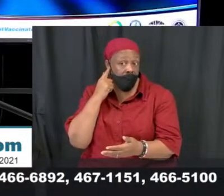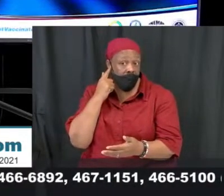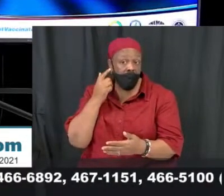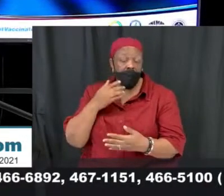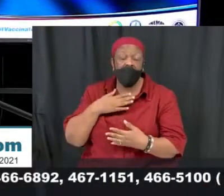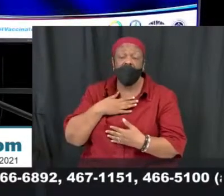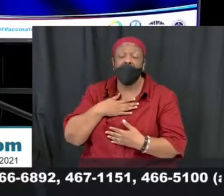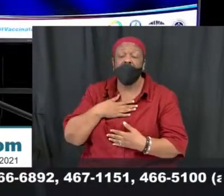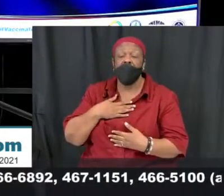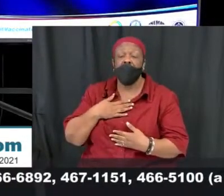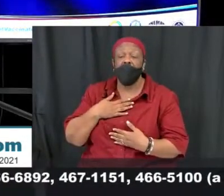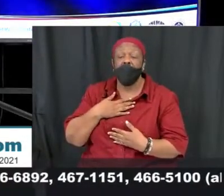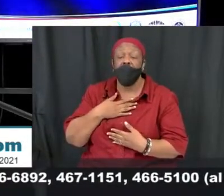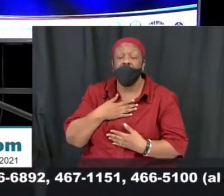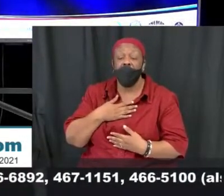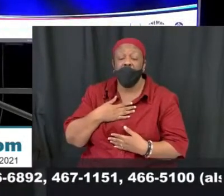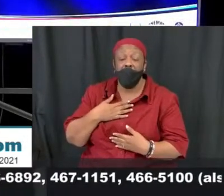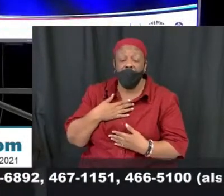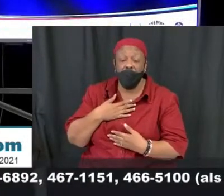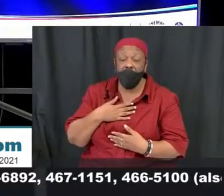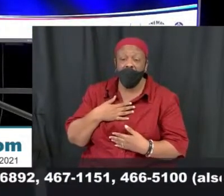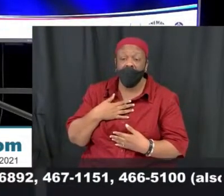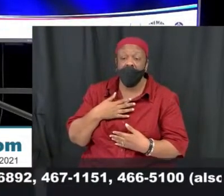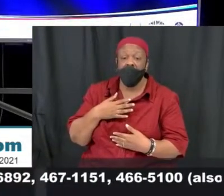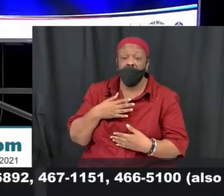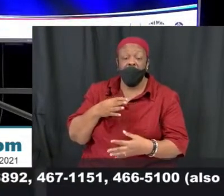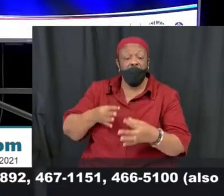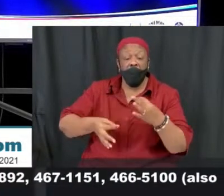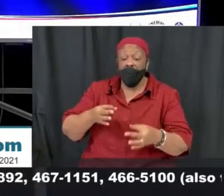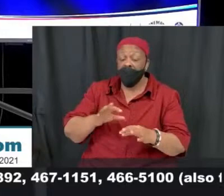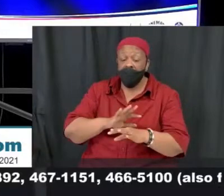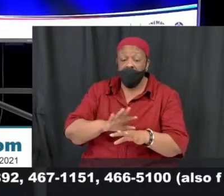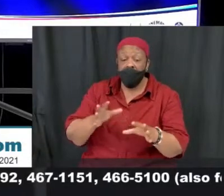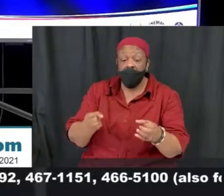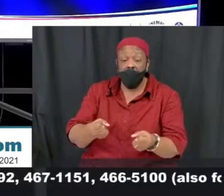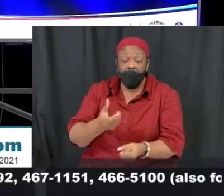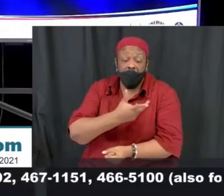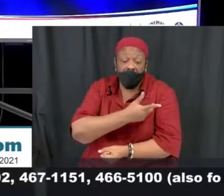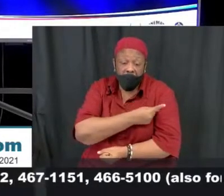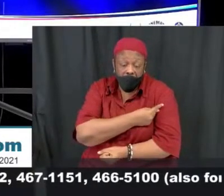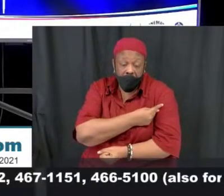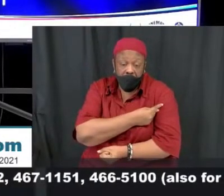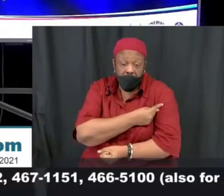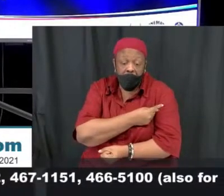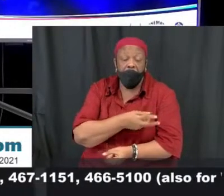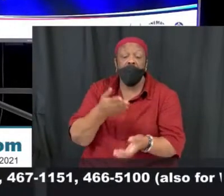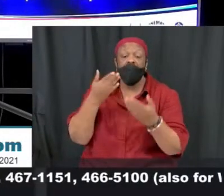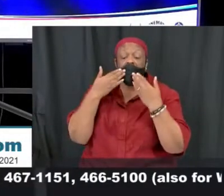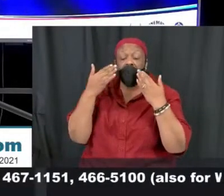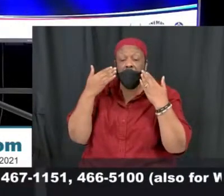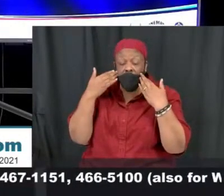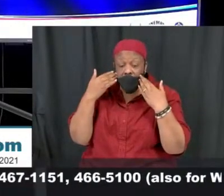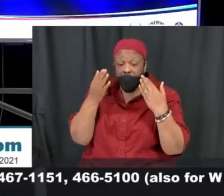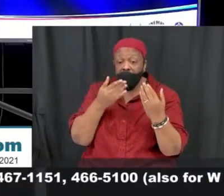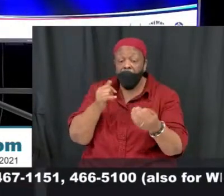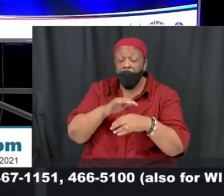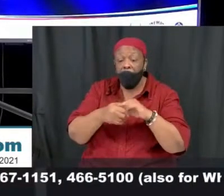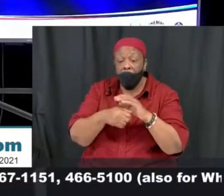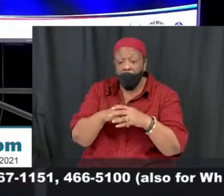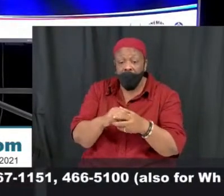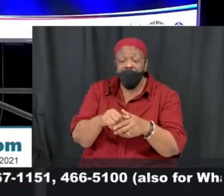The non-pharmaceutical measures are also still very important and relevant at this